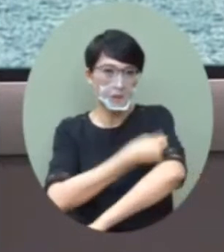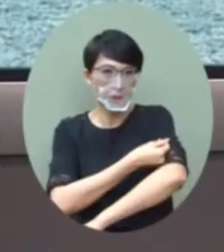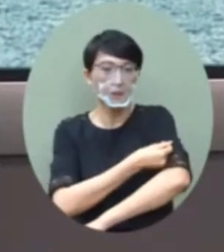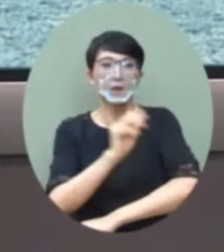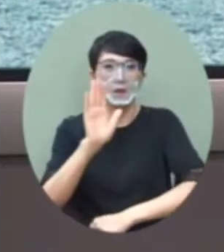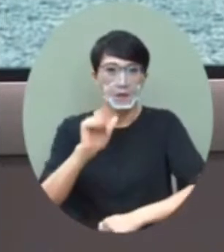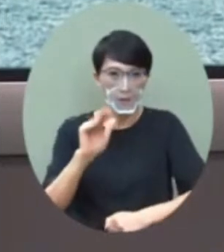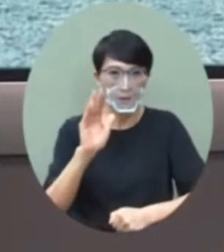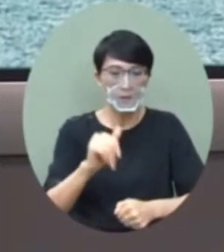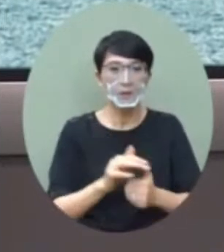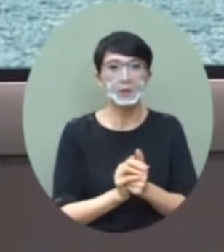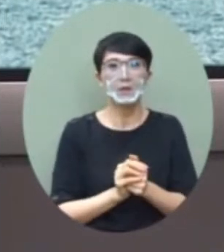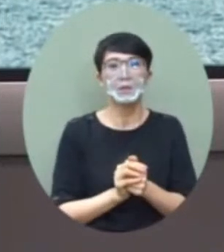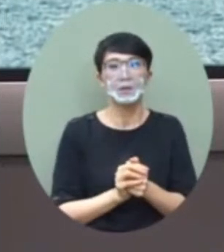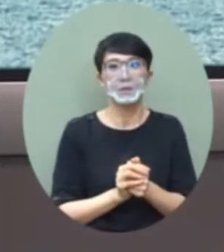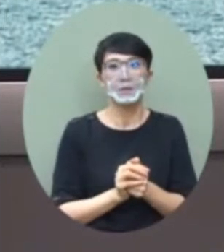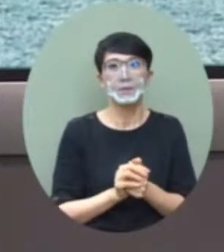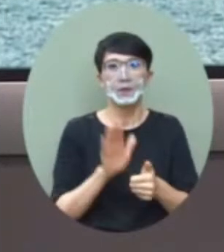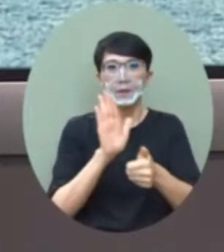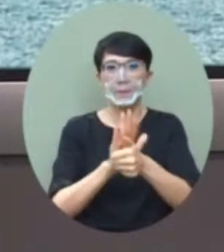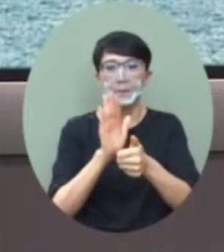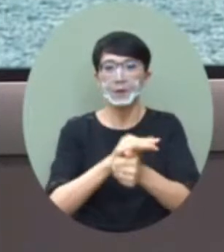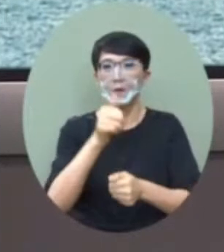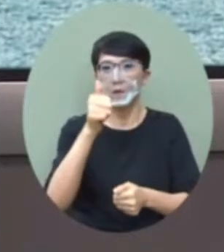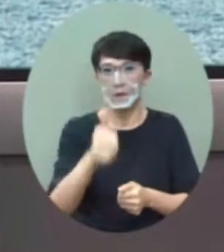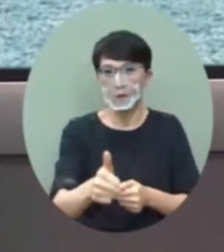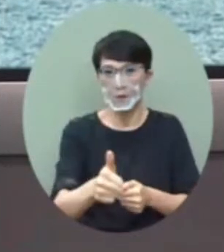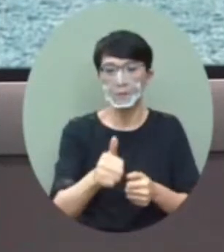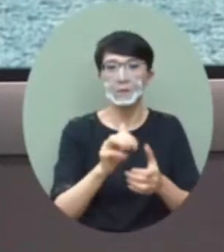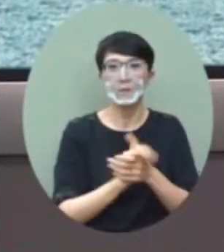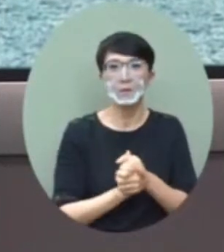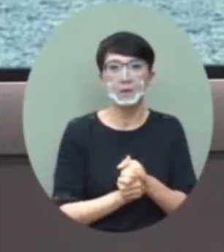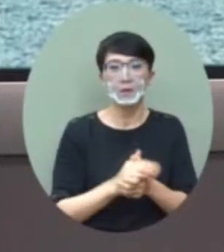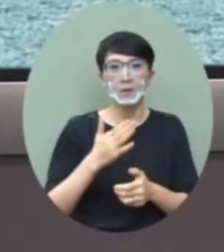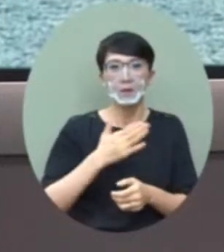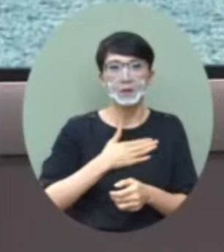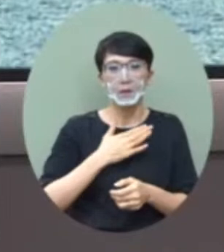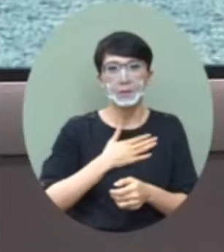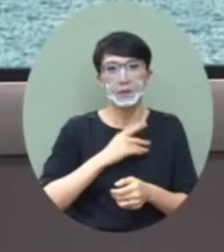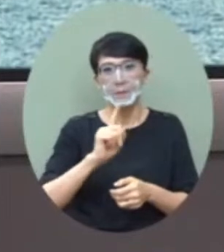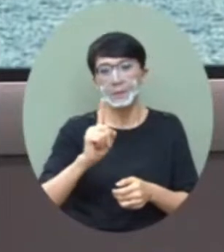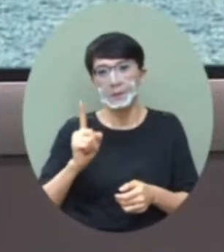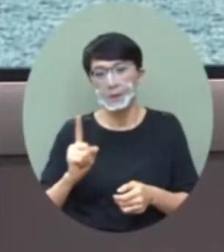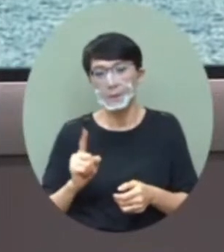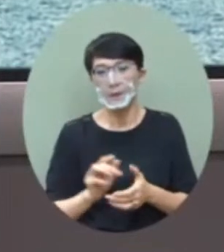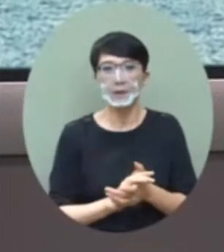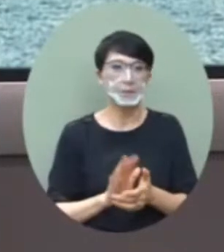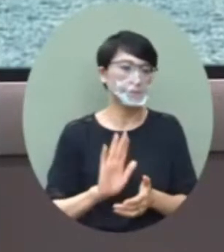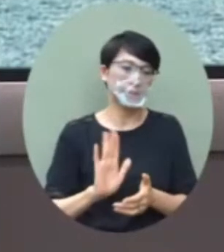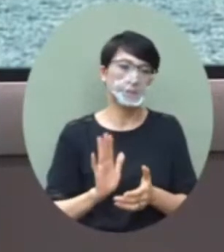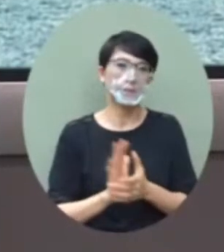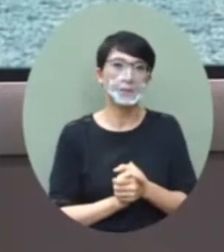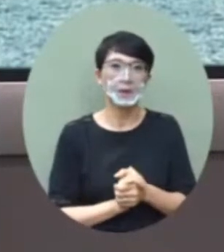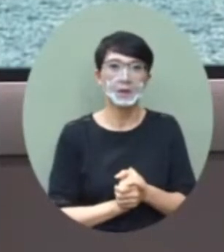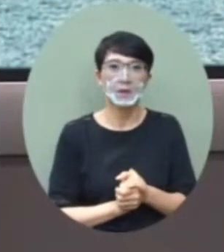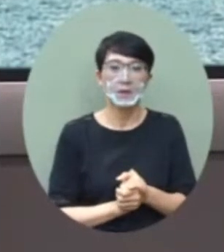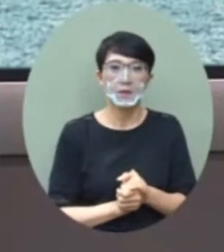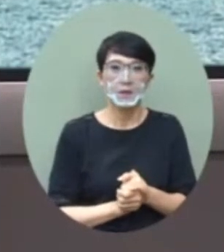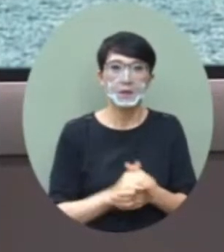If you tested positive, please declare the result through the system.